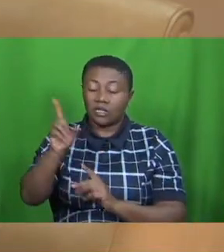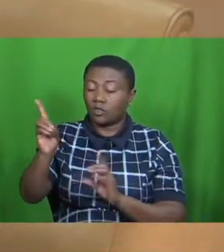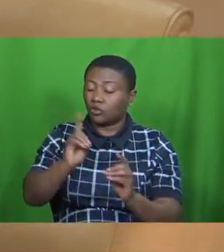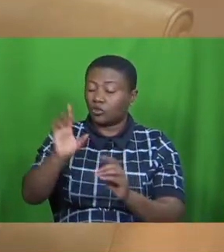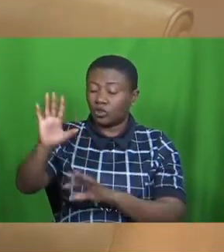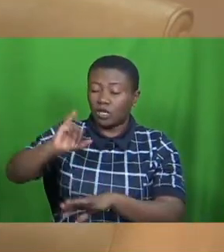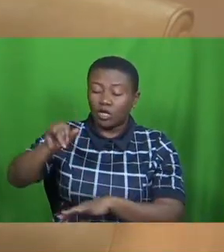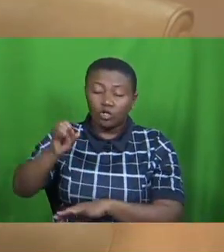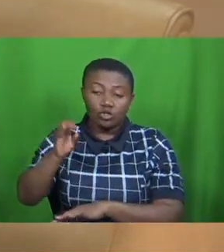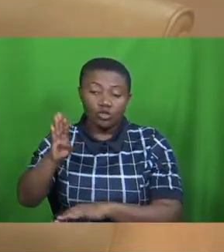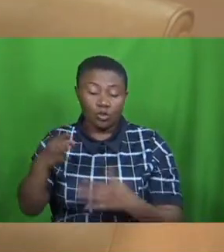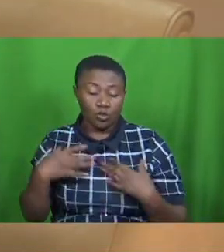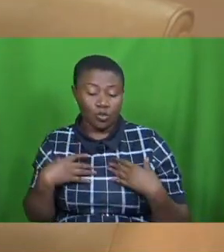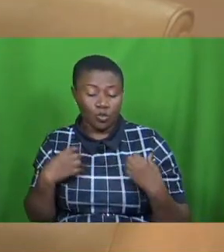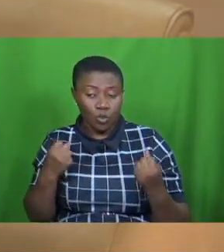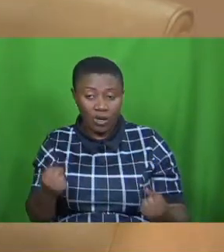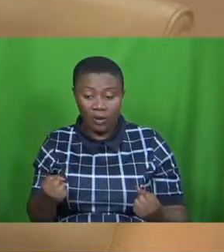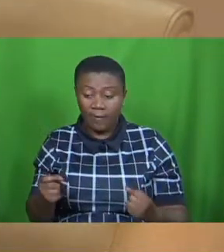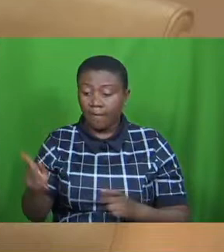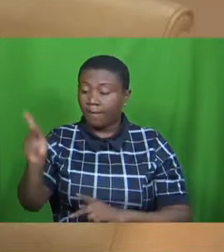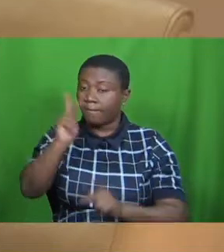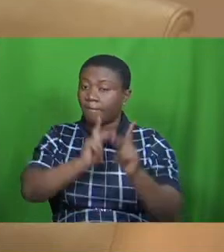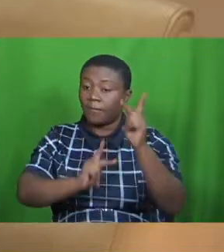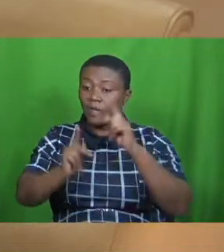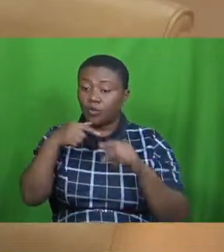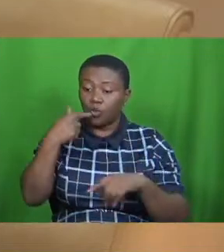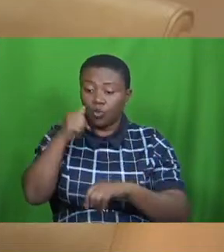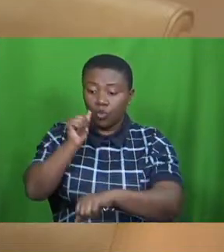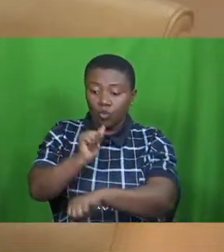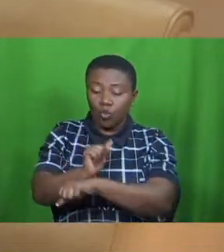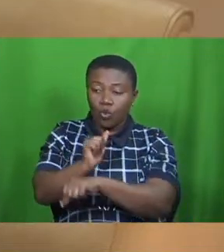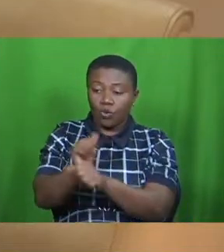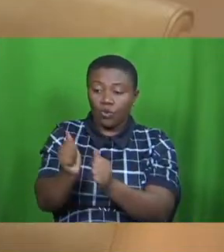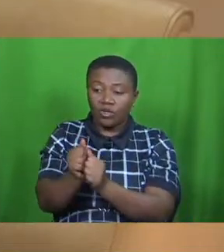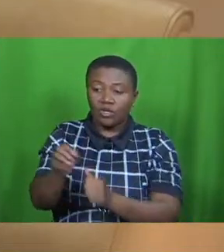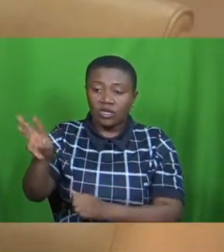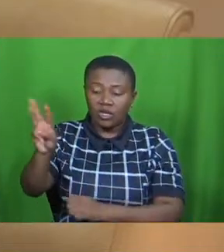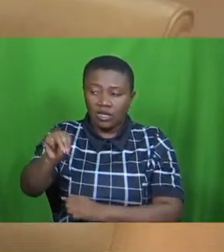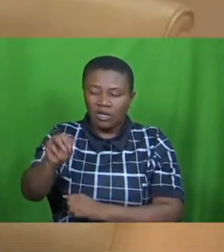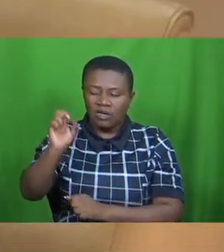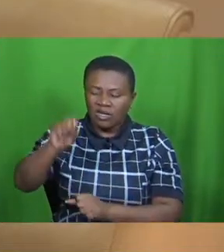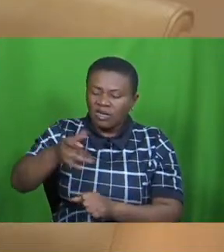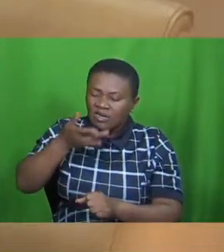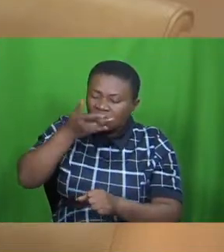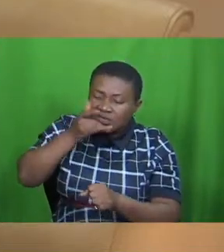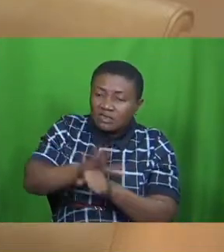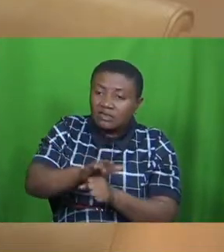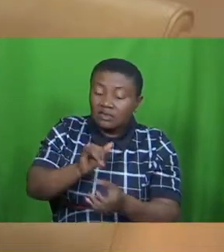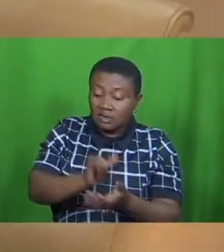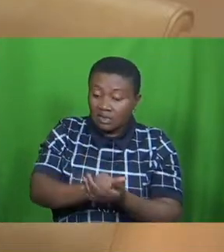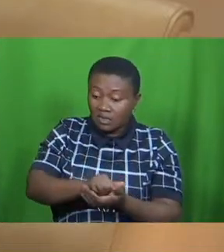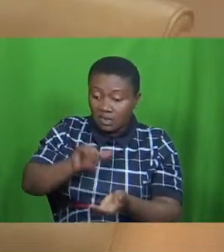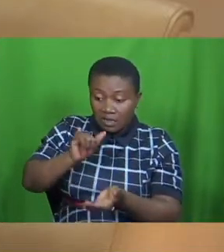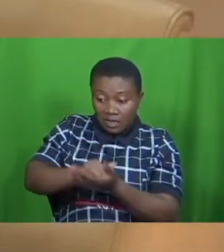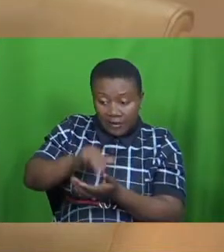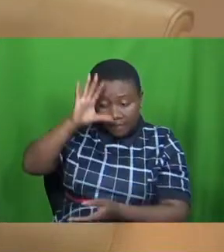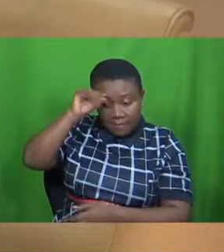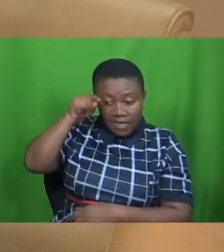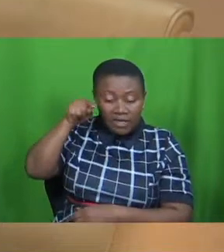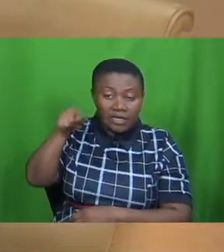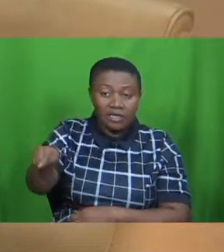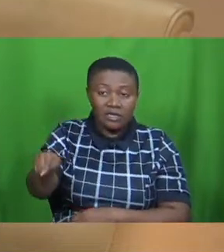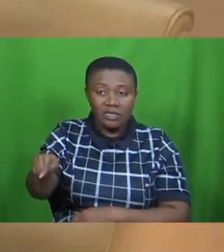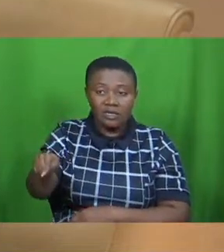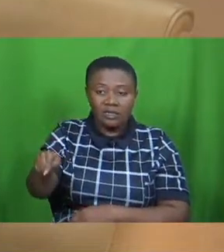Speaker, those who have had the opportunity to work with him will attest to the fact that His Excellency Emmanuel Oscar Medo